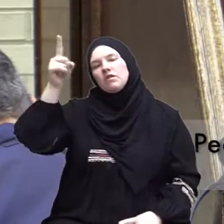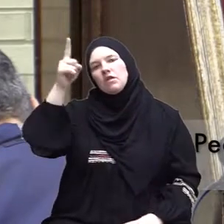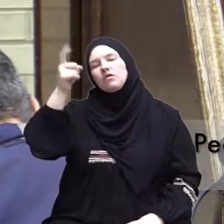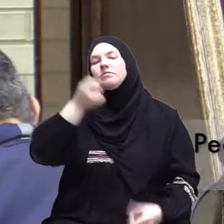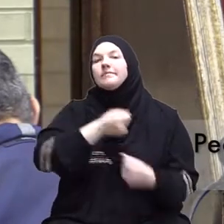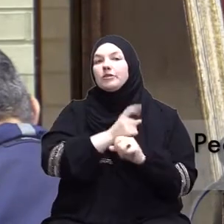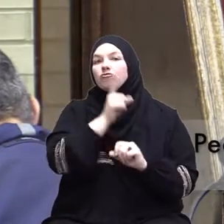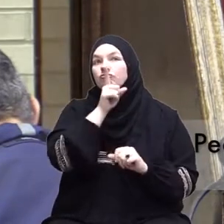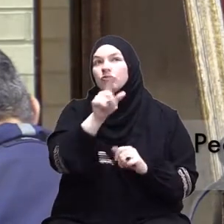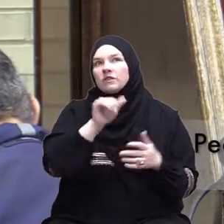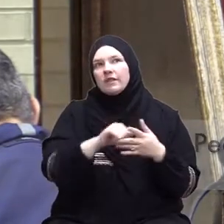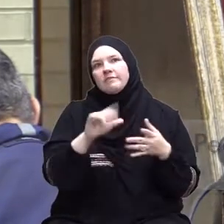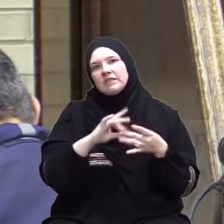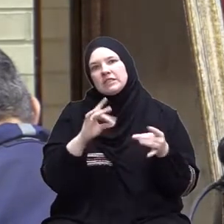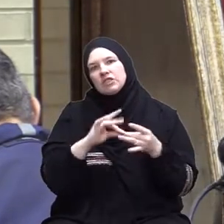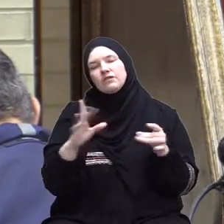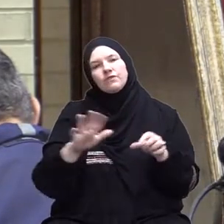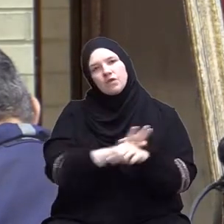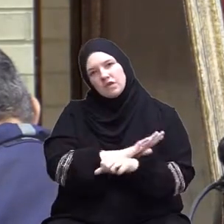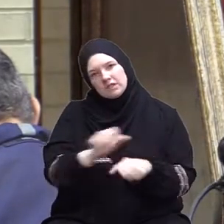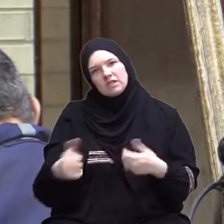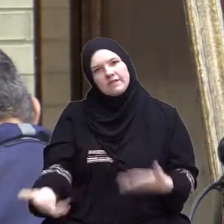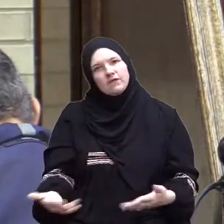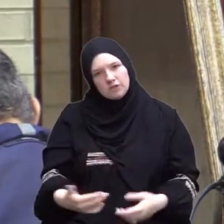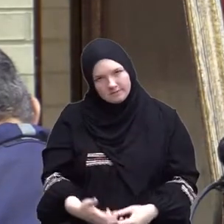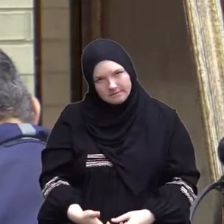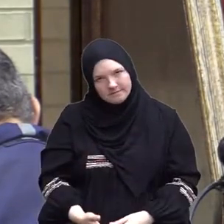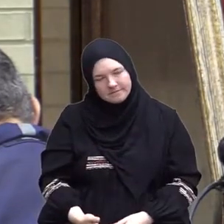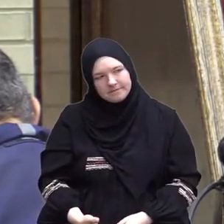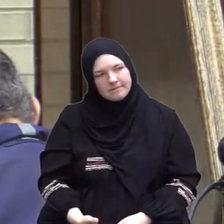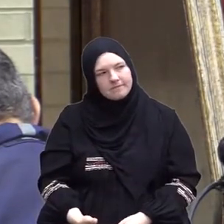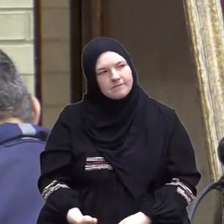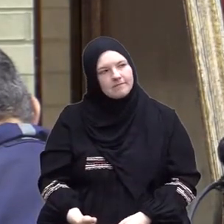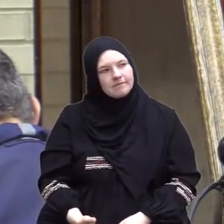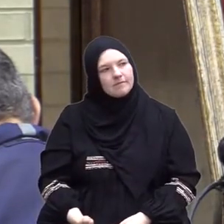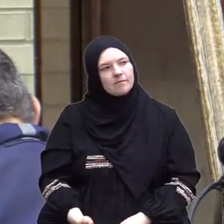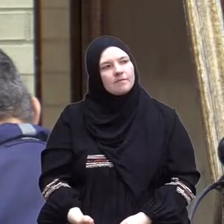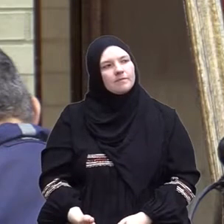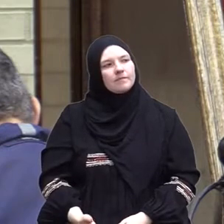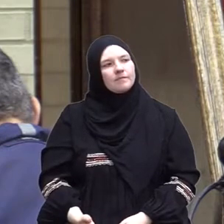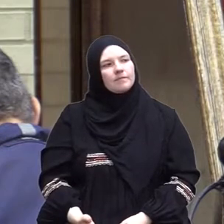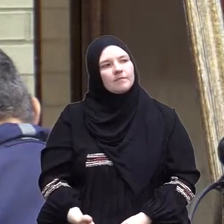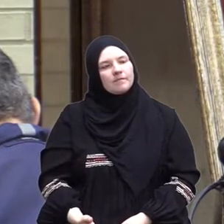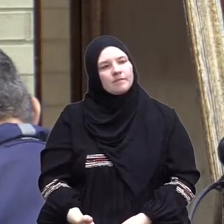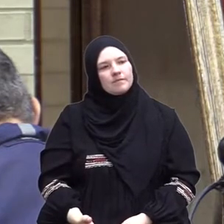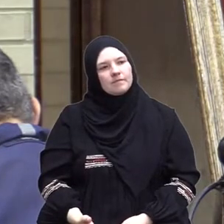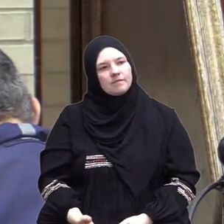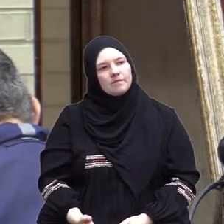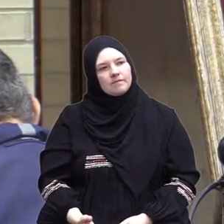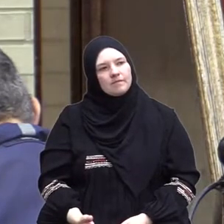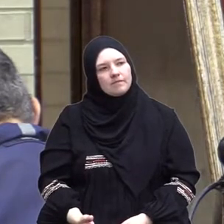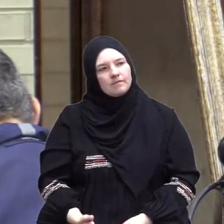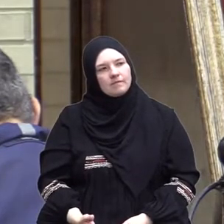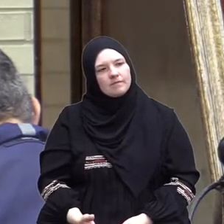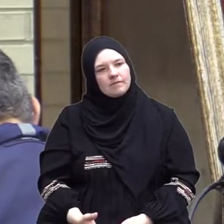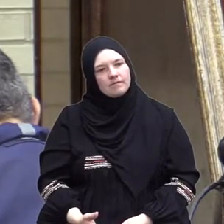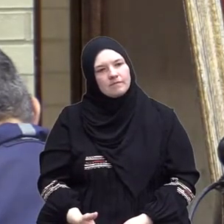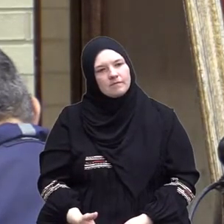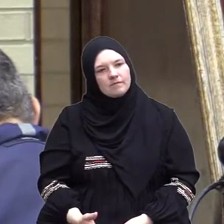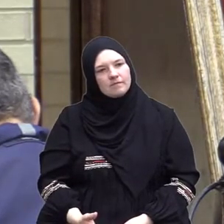to ensure that the message is fully delivered. What does this treat? It treats the potential of his